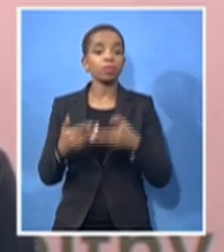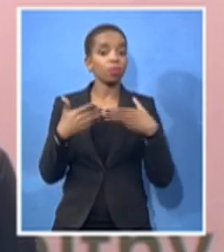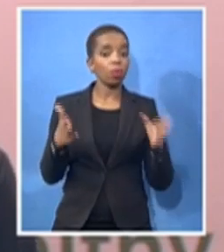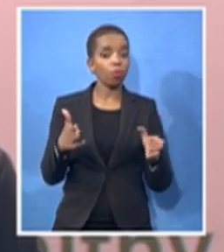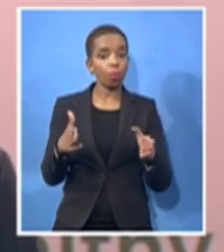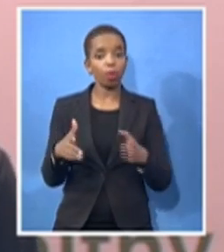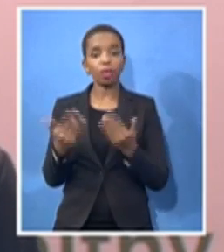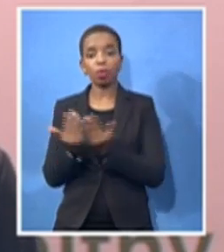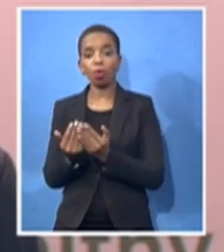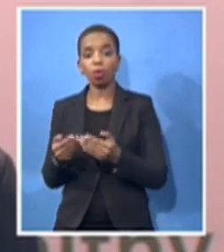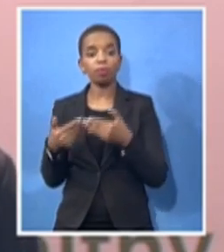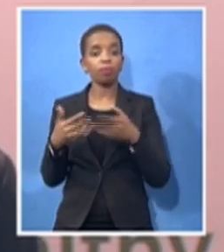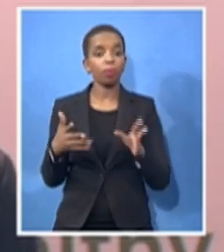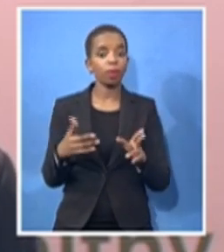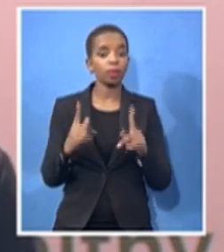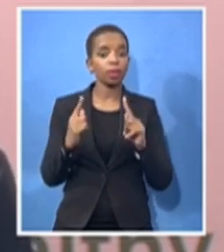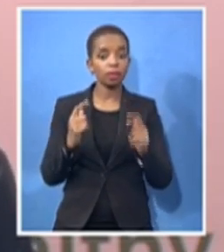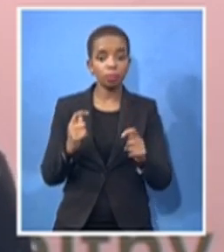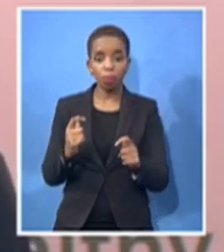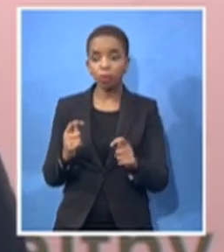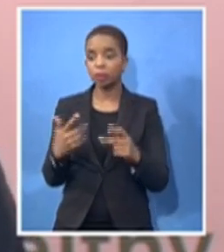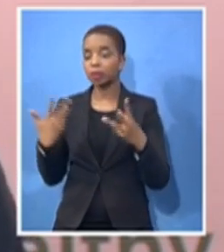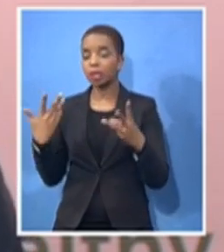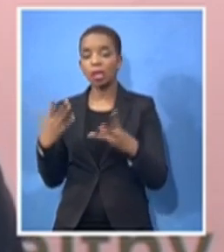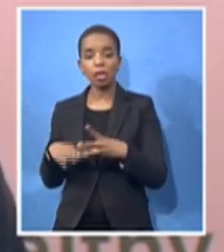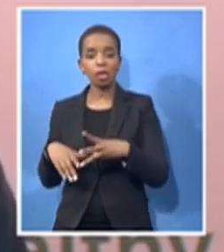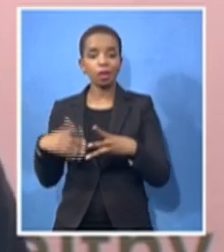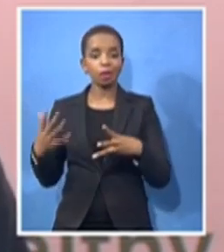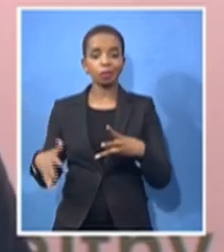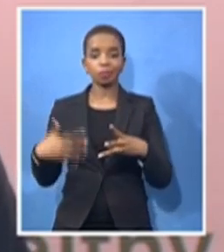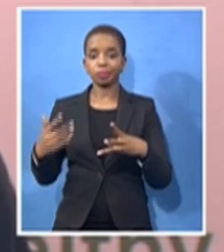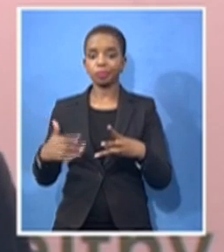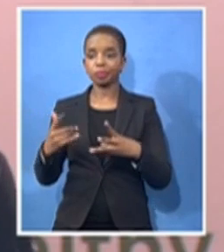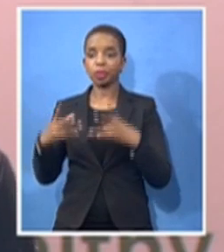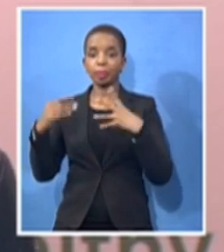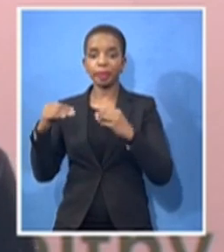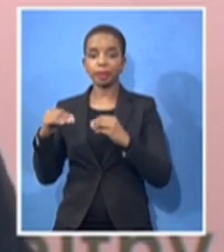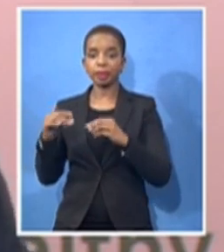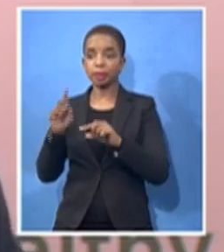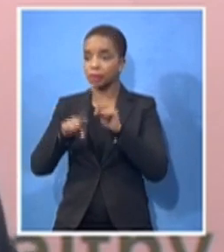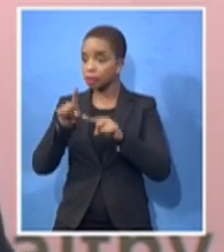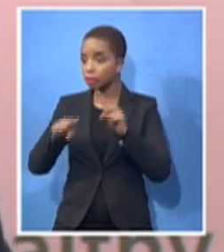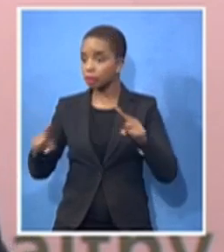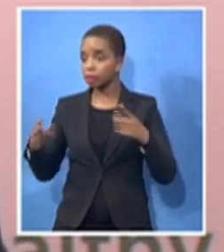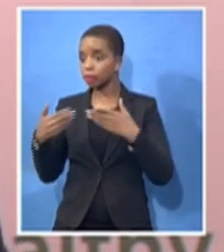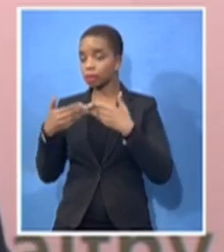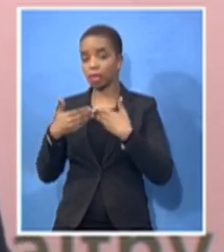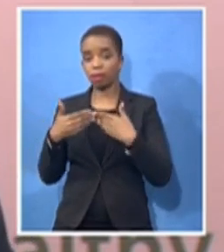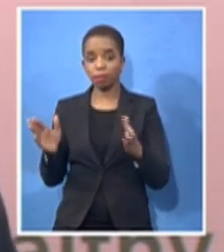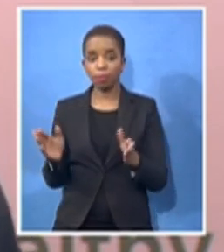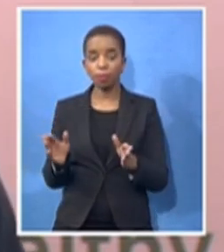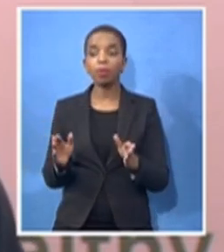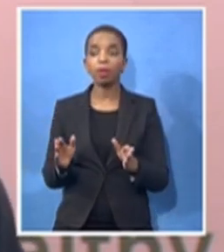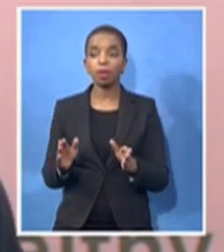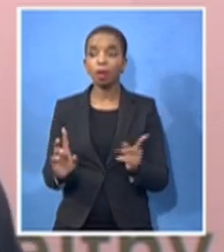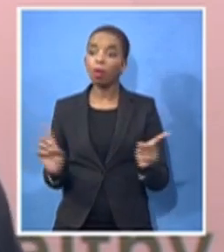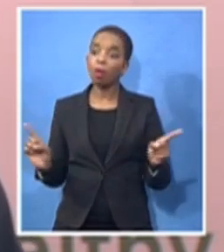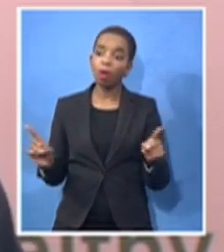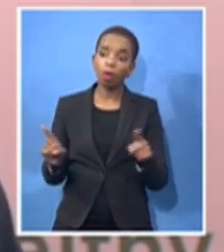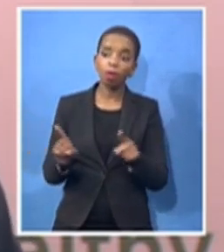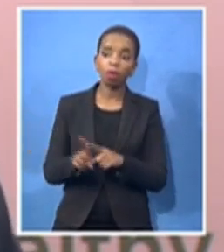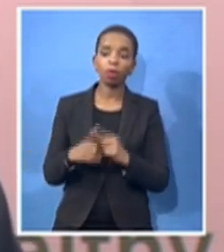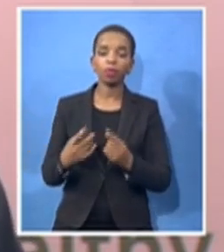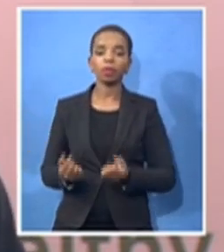all sorts of industries, manufacturing and all that services. It means you are actually at the biggest